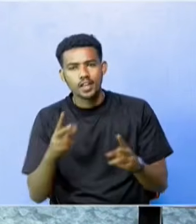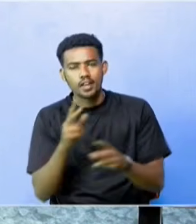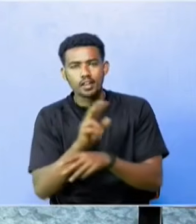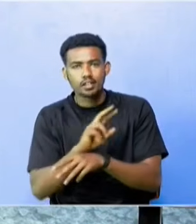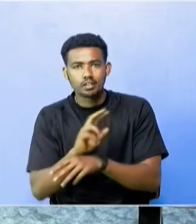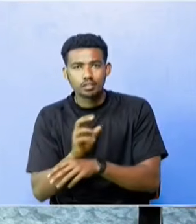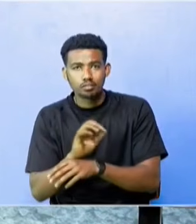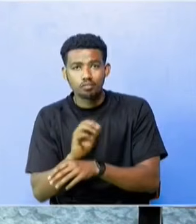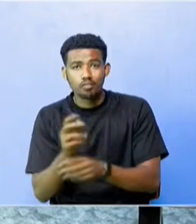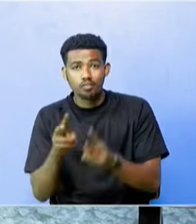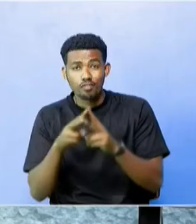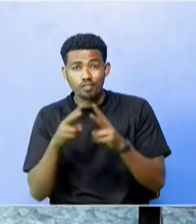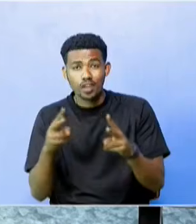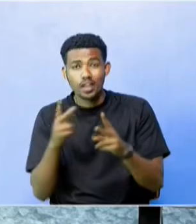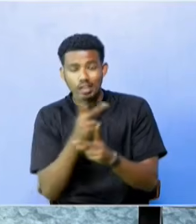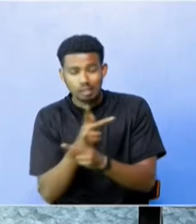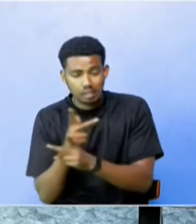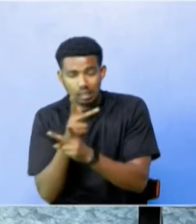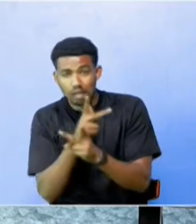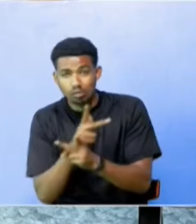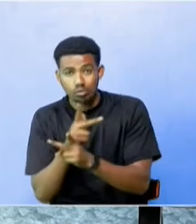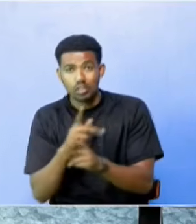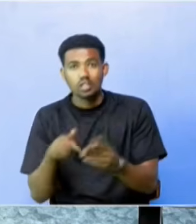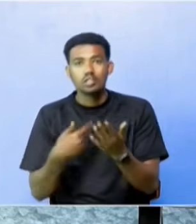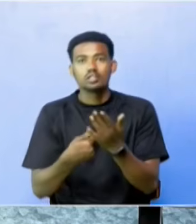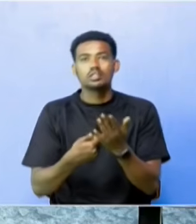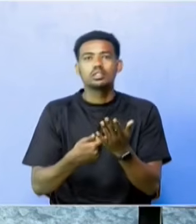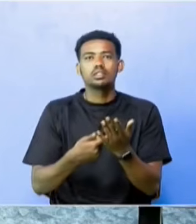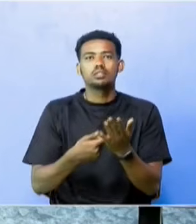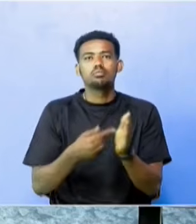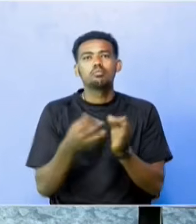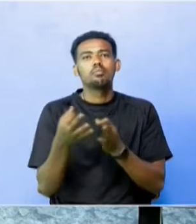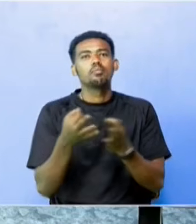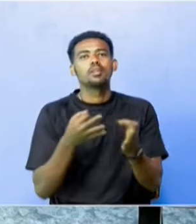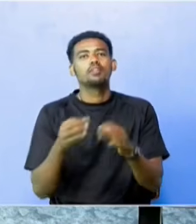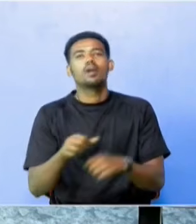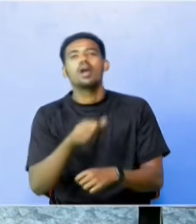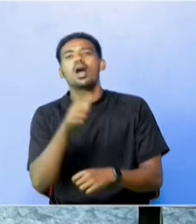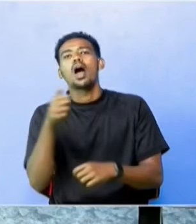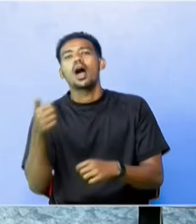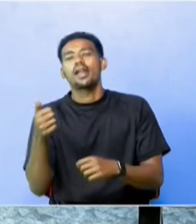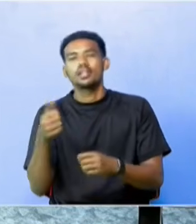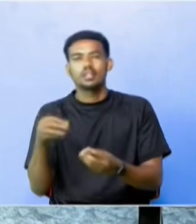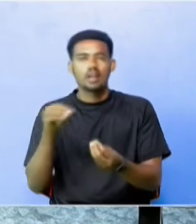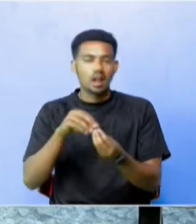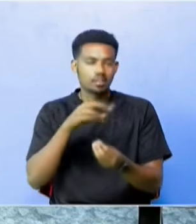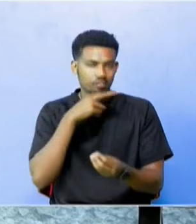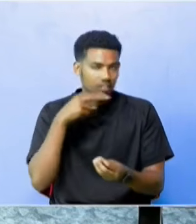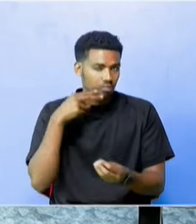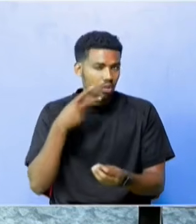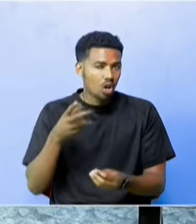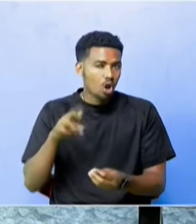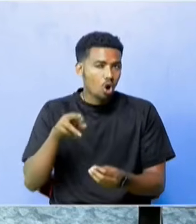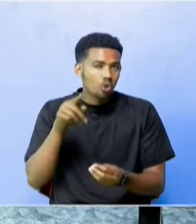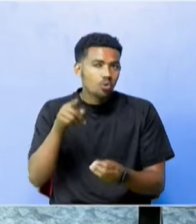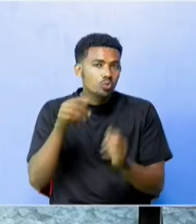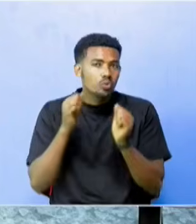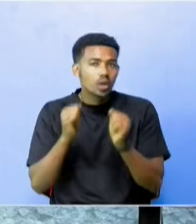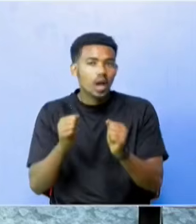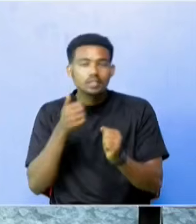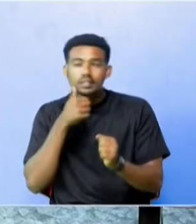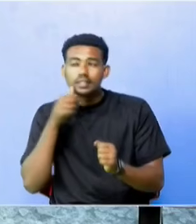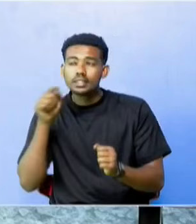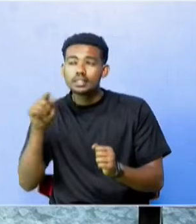carefully. Very is an adverb modifying another adverb. Okay? Or you can say she